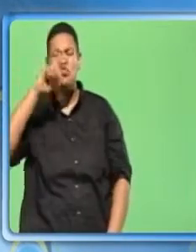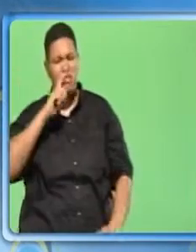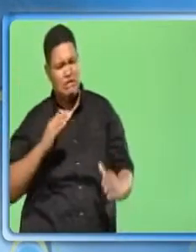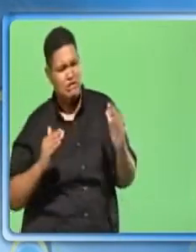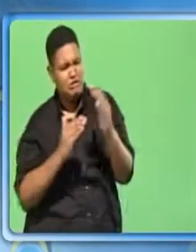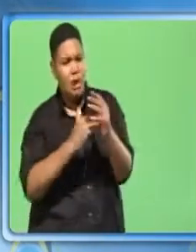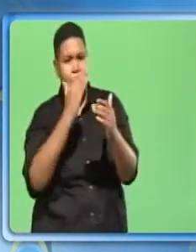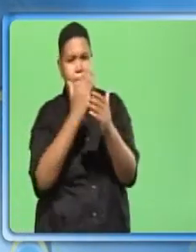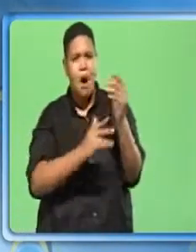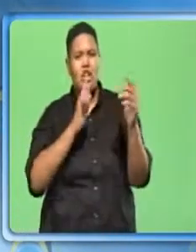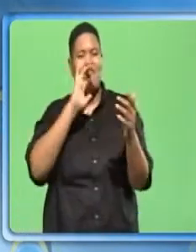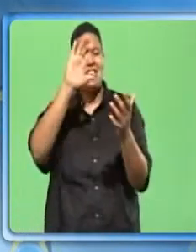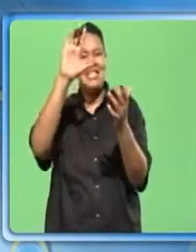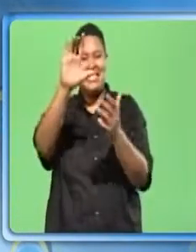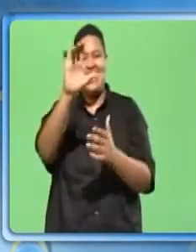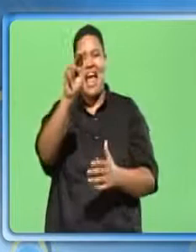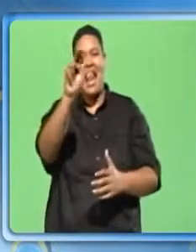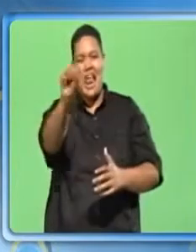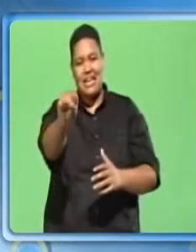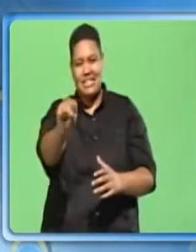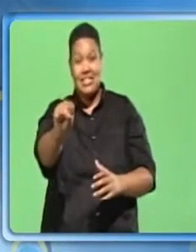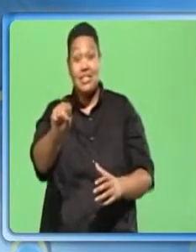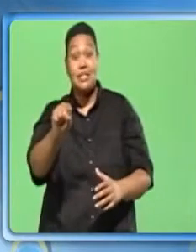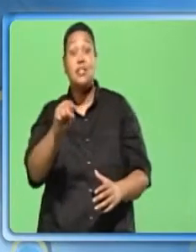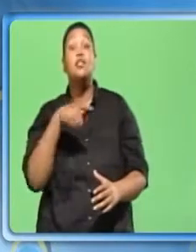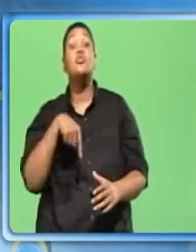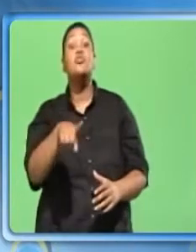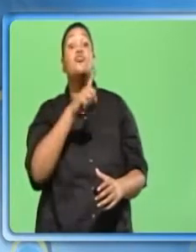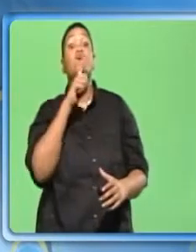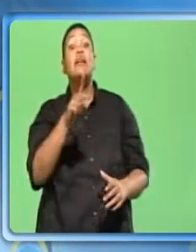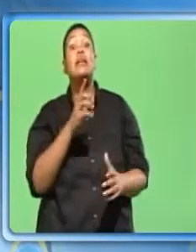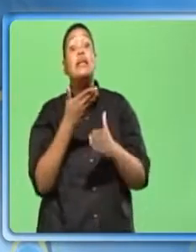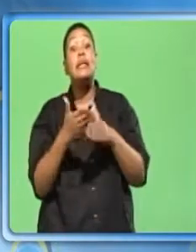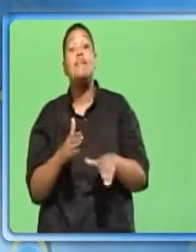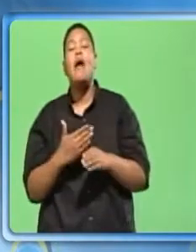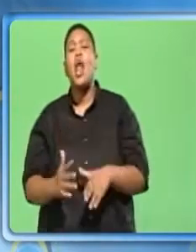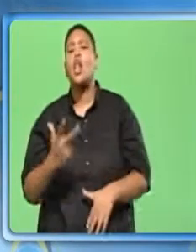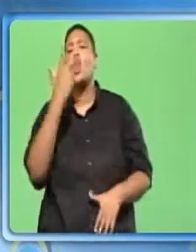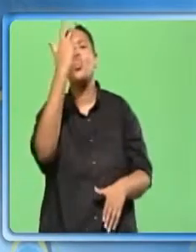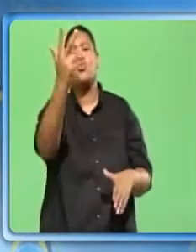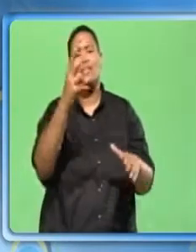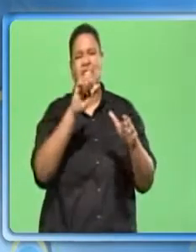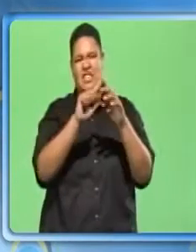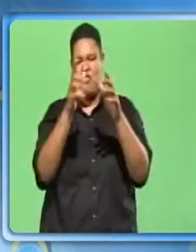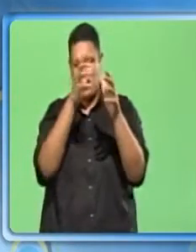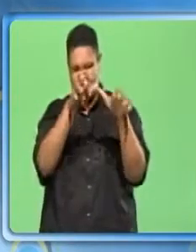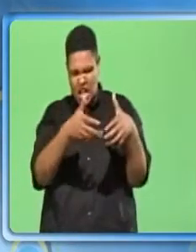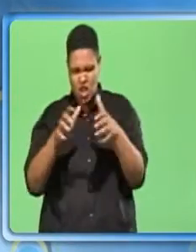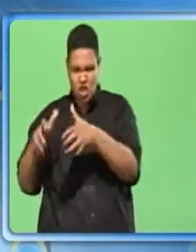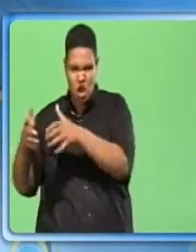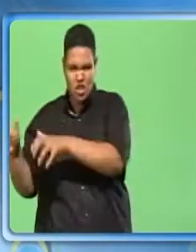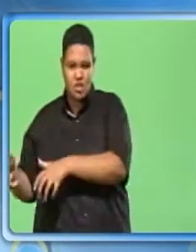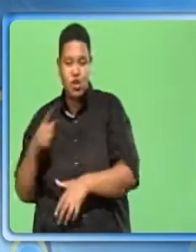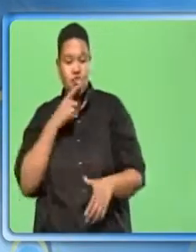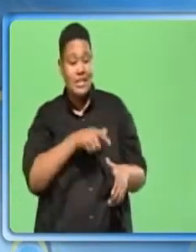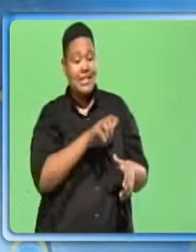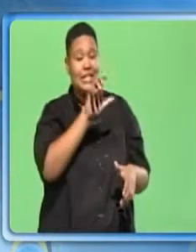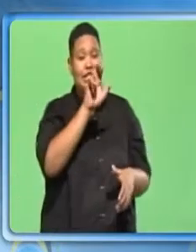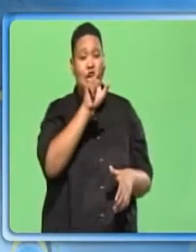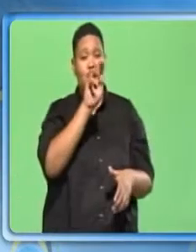main parts of the central nervous system. It is divided into three main sections. They are the